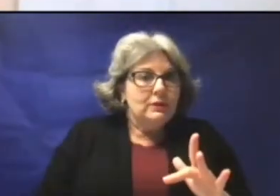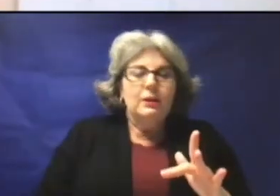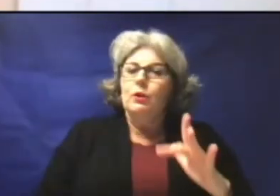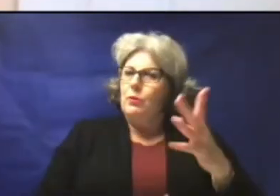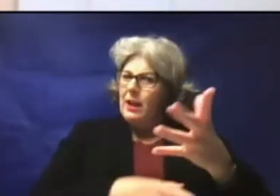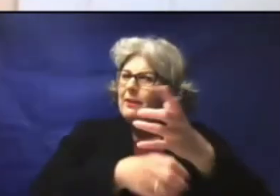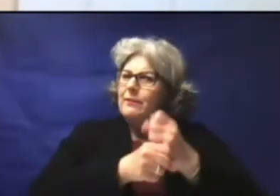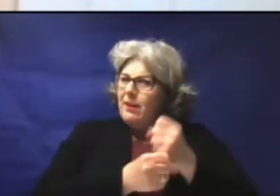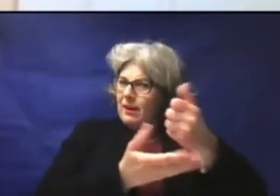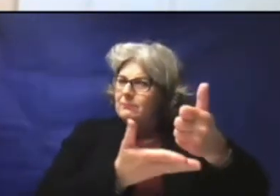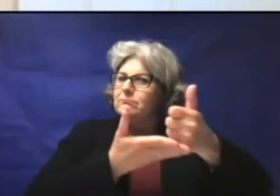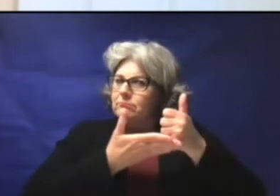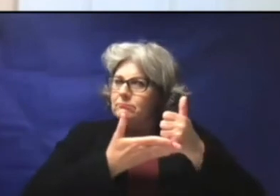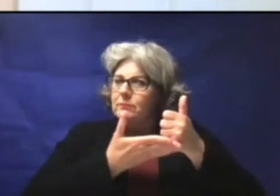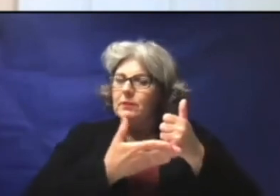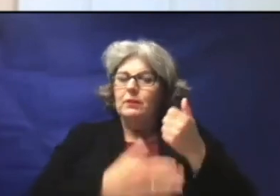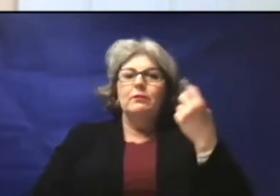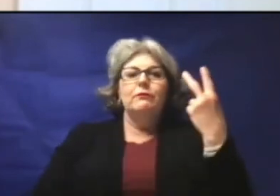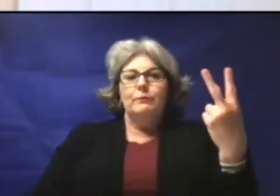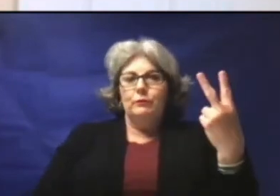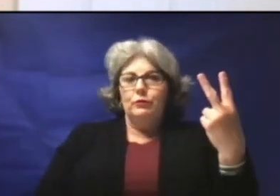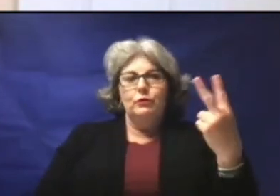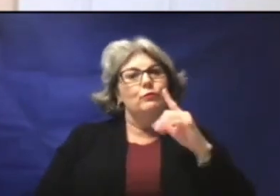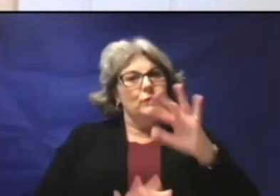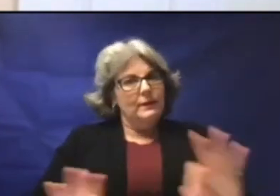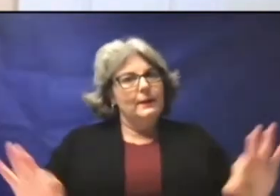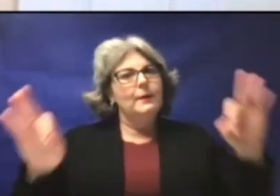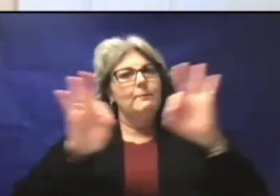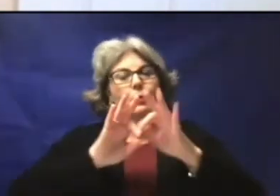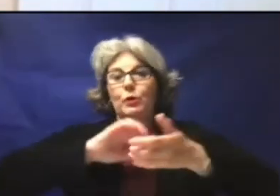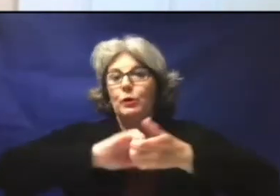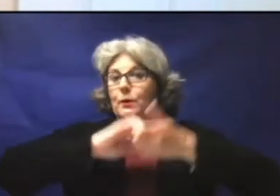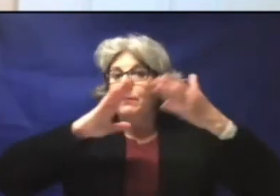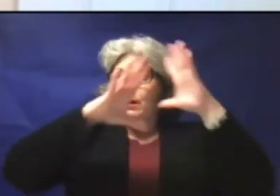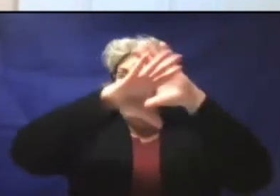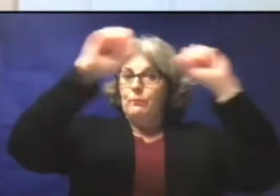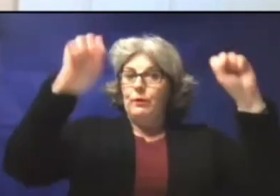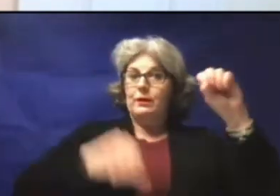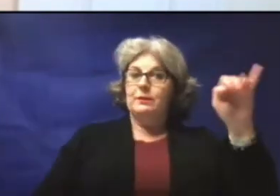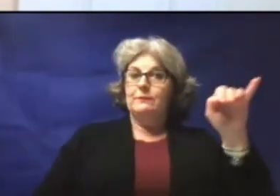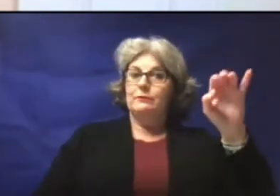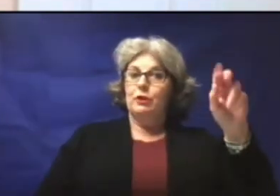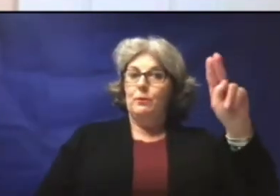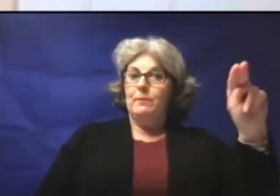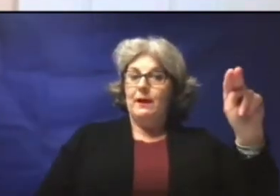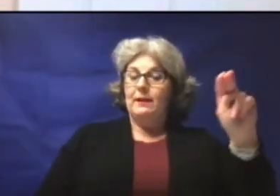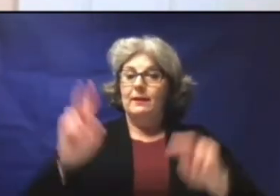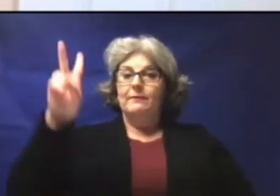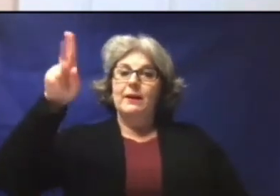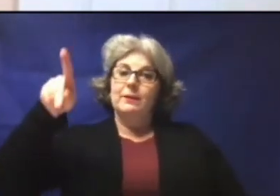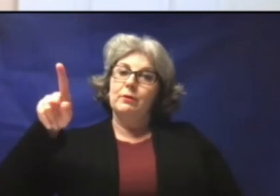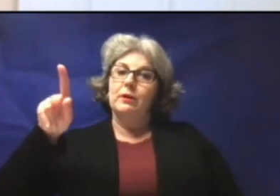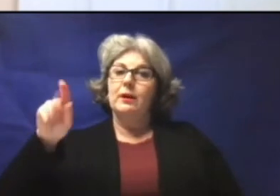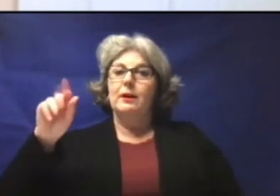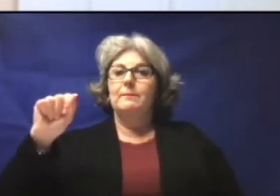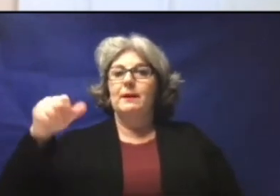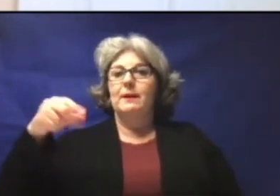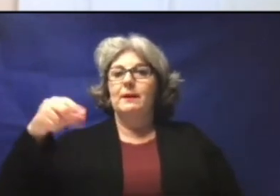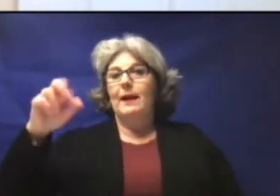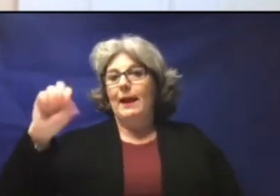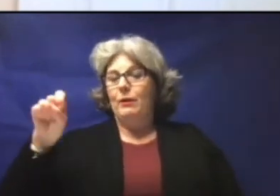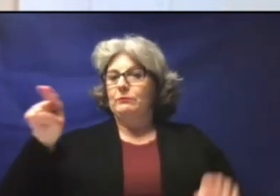received help from 2 very important partners, President Joe Biden and Vice President Kamala